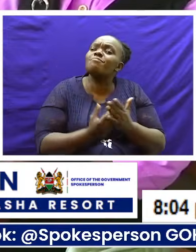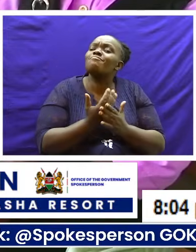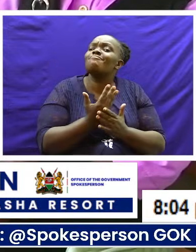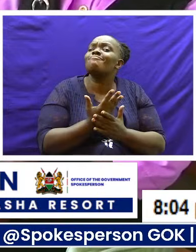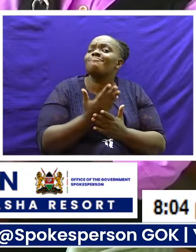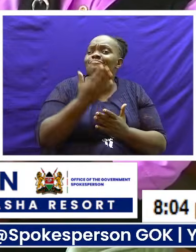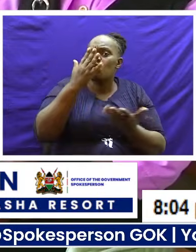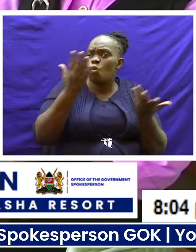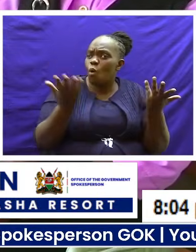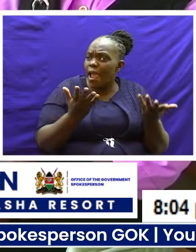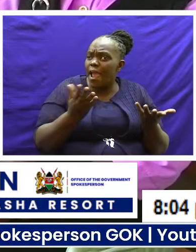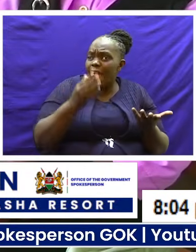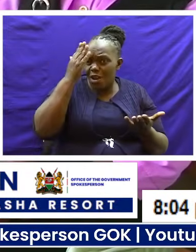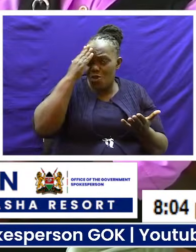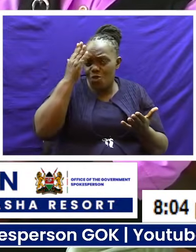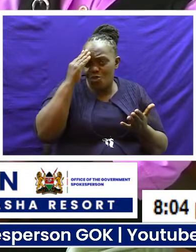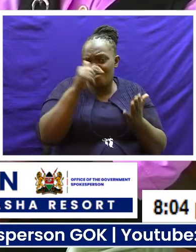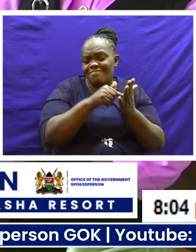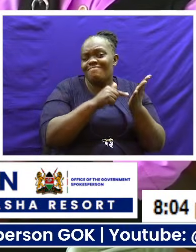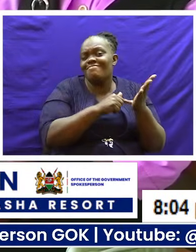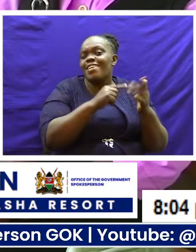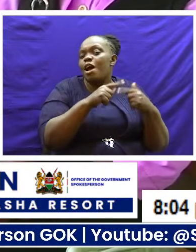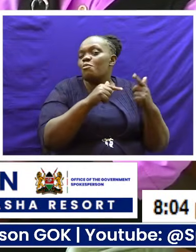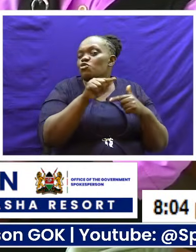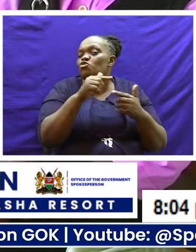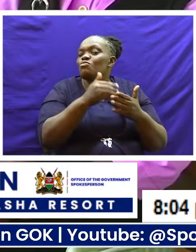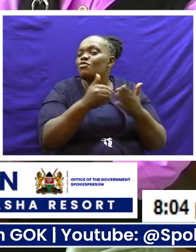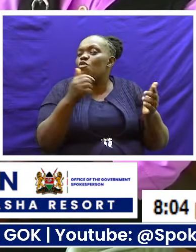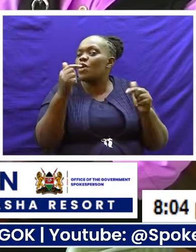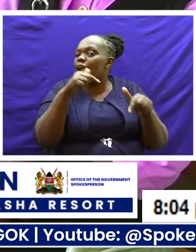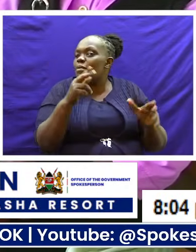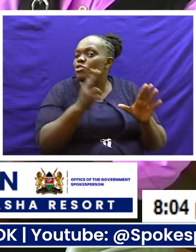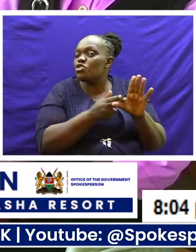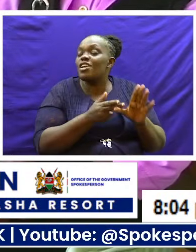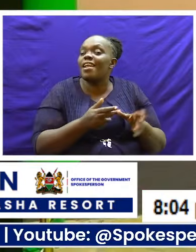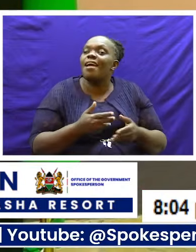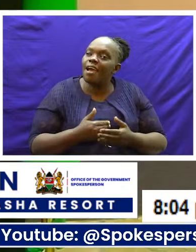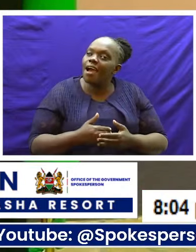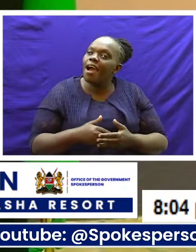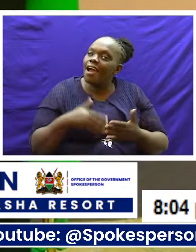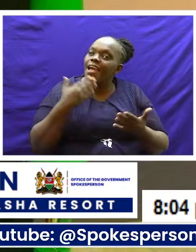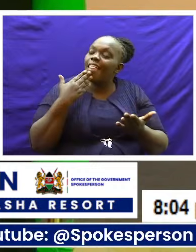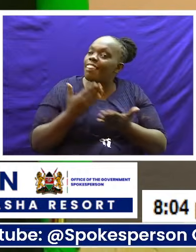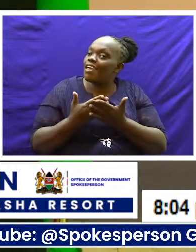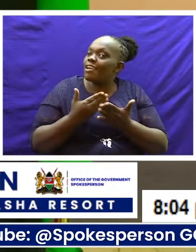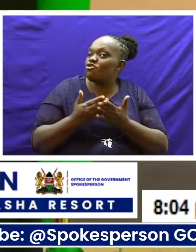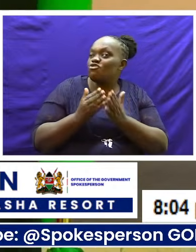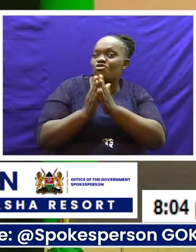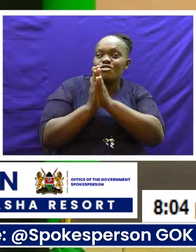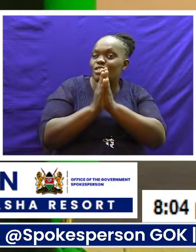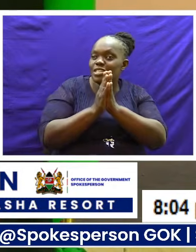bit of you before we come to what KUCCPS does. Thank you so much, Spox.